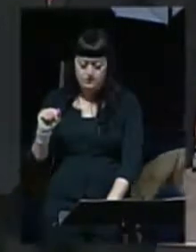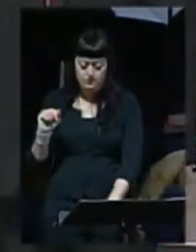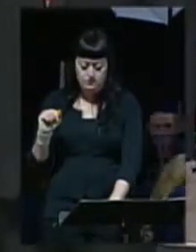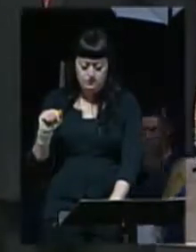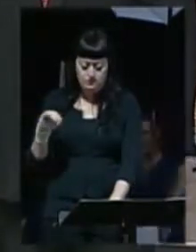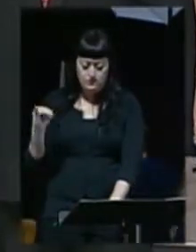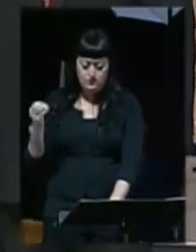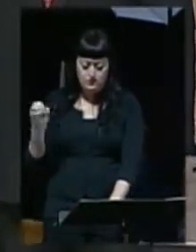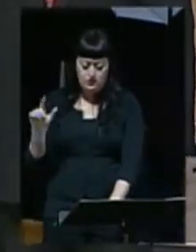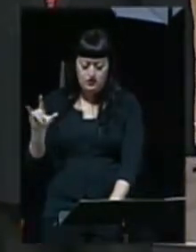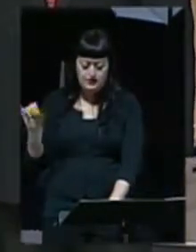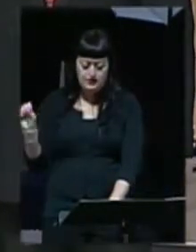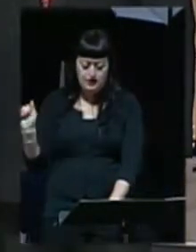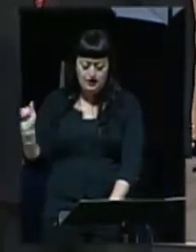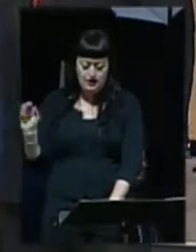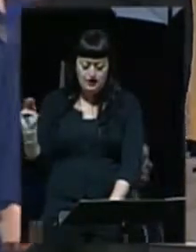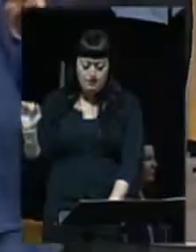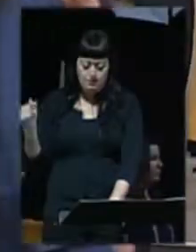Jalissa Magoon.